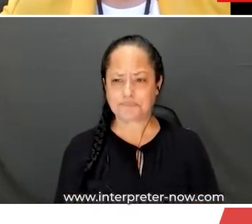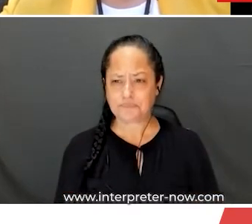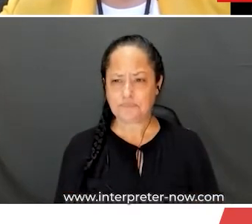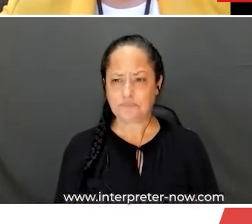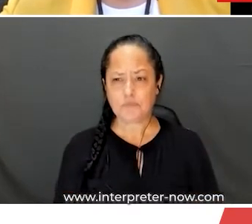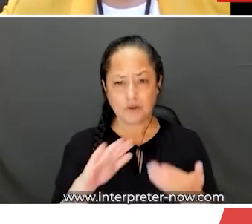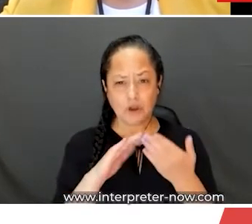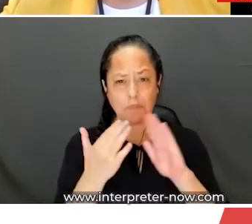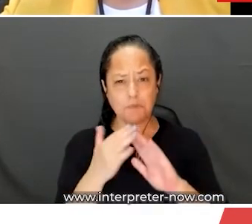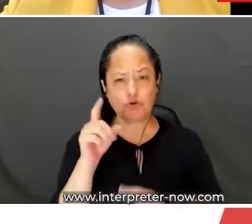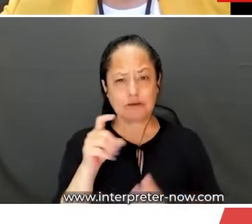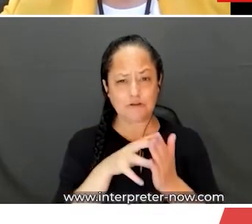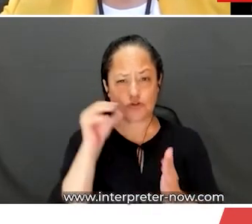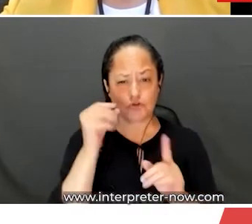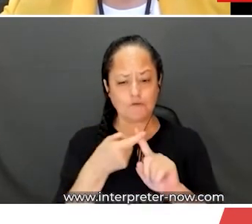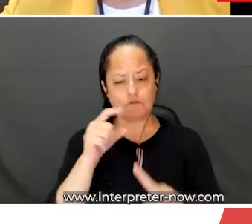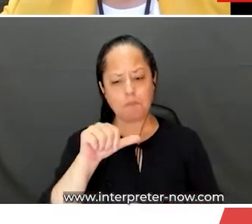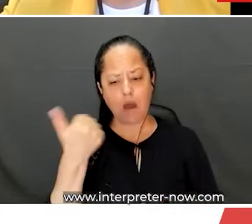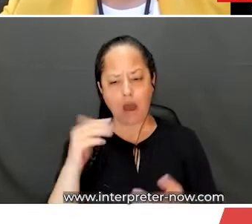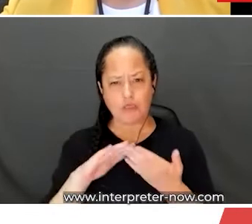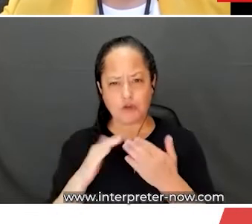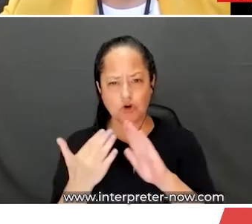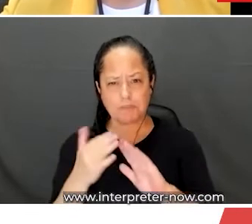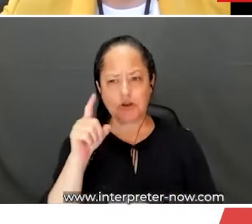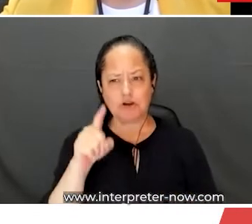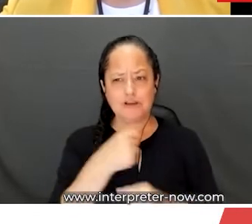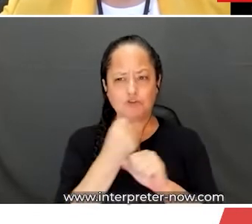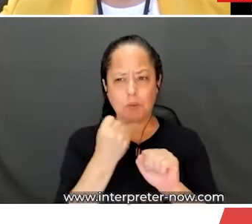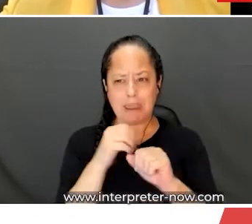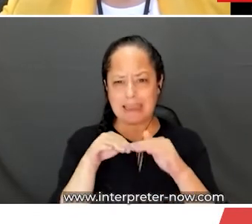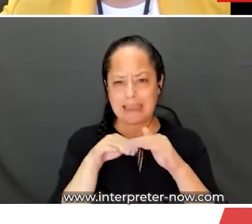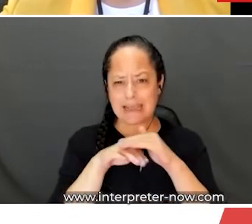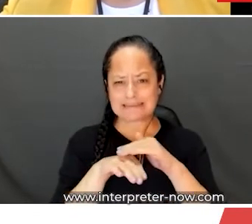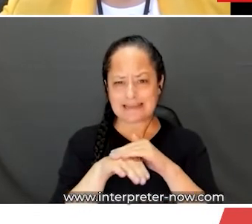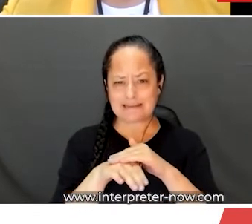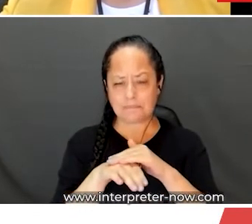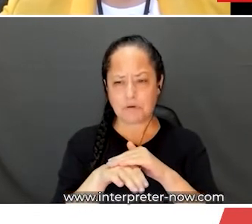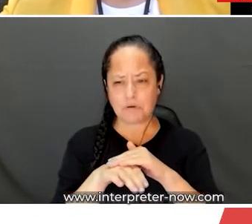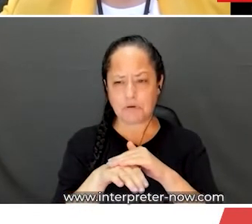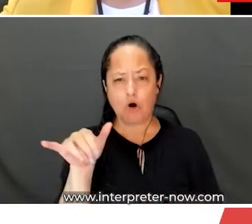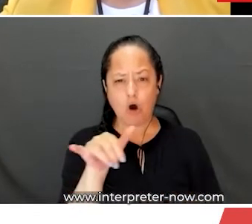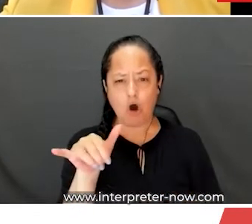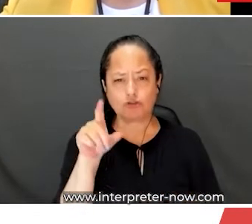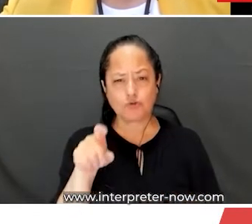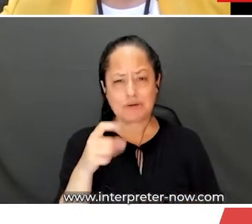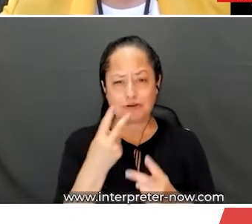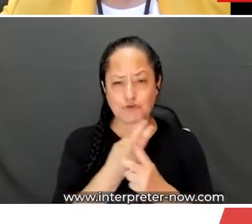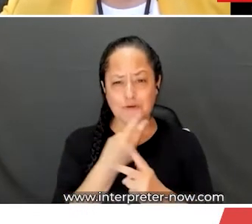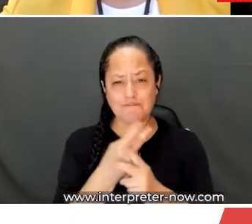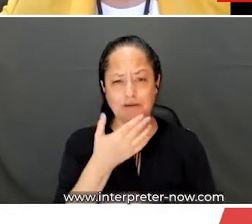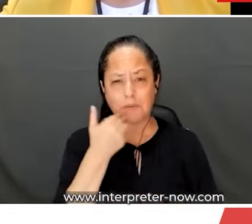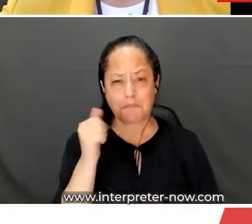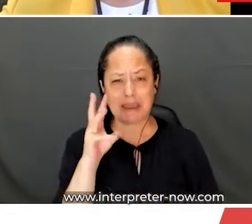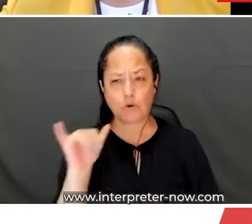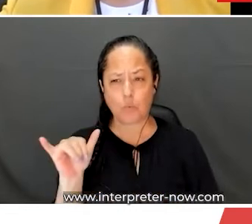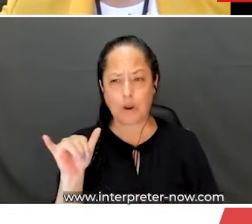our community needs to learn from other communities, and we need to make it accessible. But also we need to figure out a better way